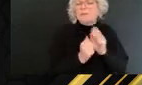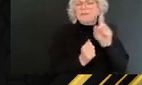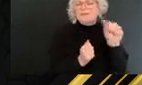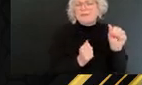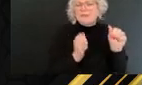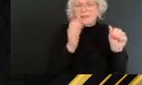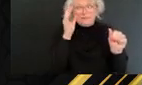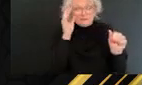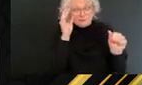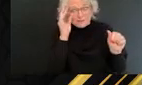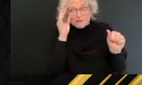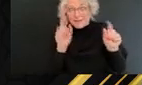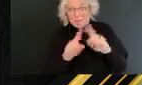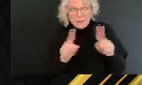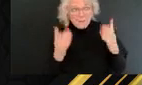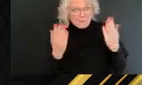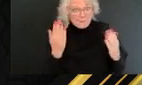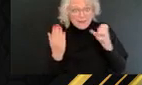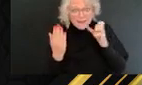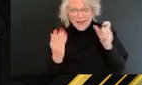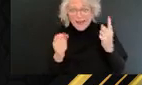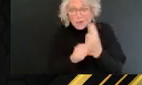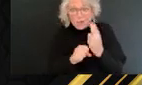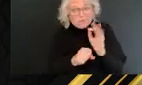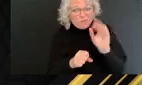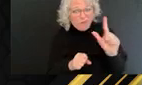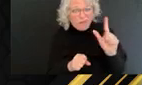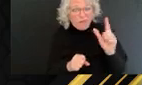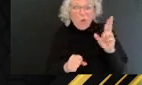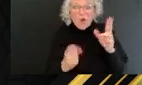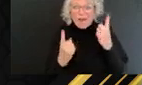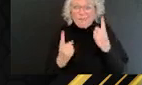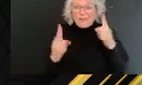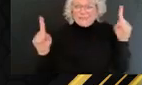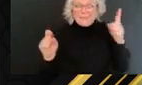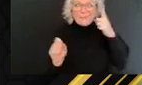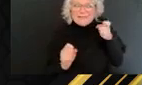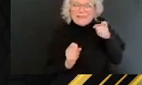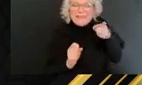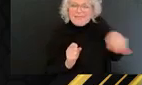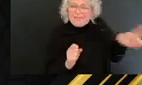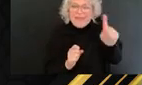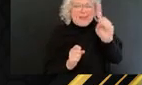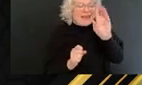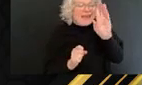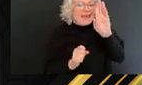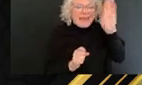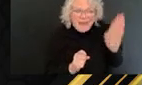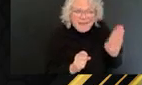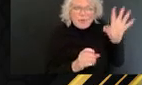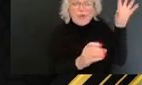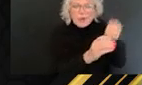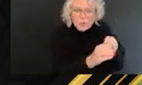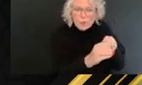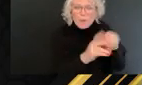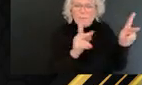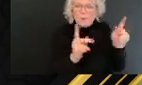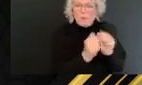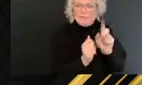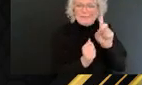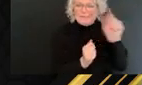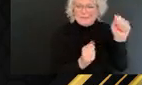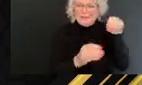but they may not be useful or effective for people with disabilities because they have not been involved in the